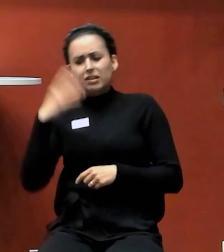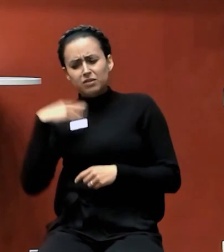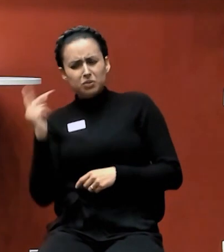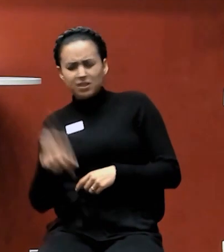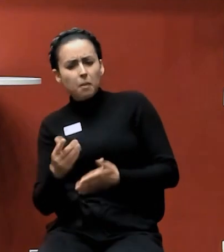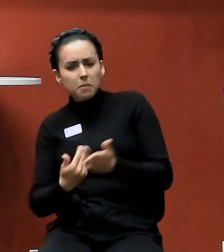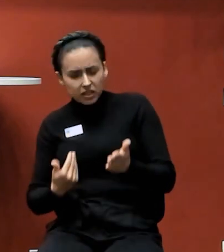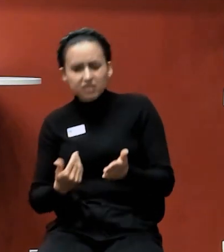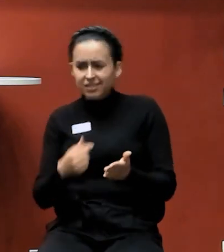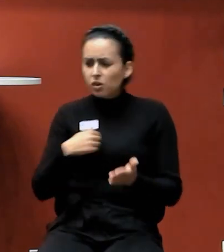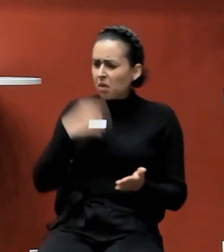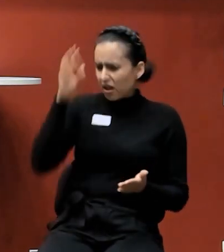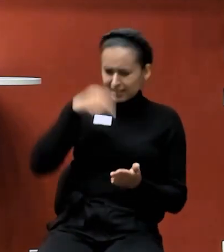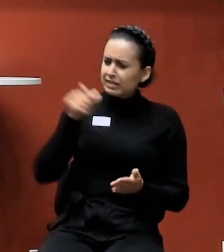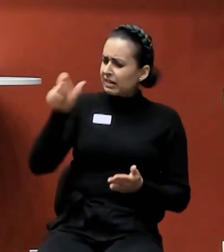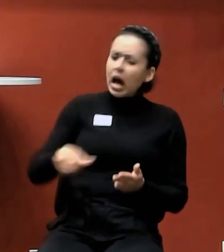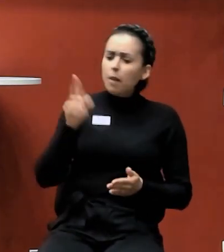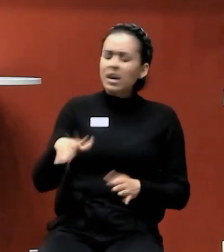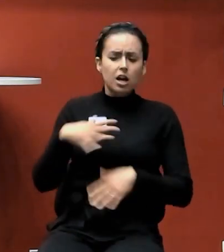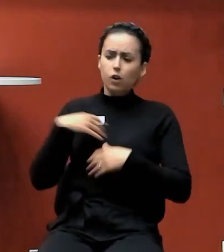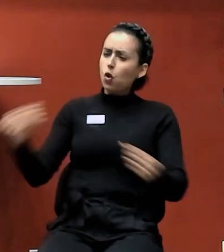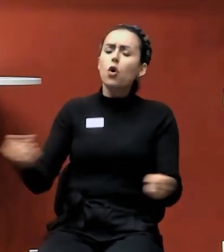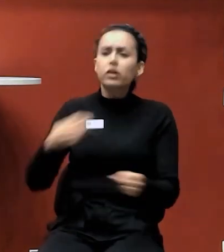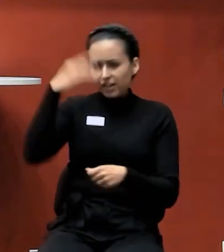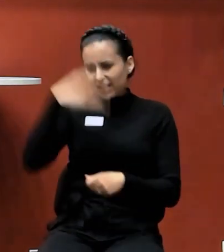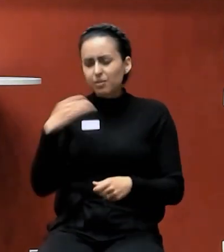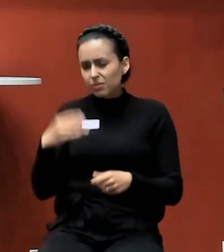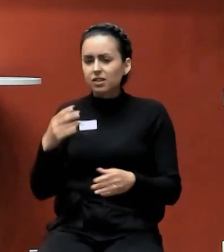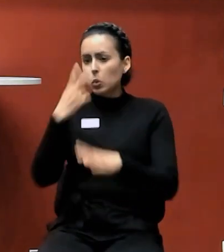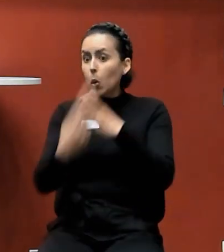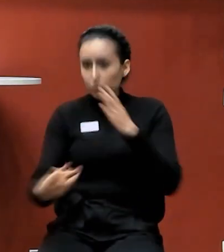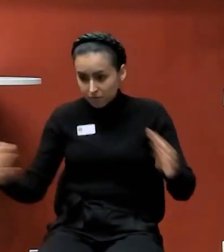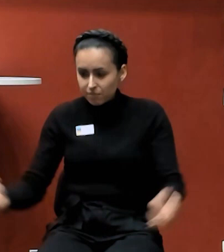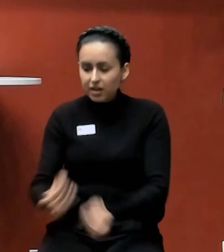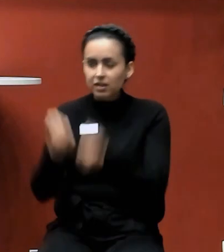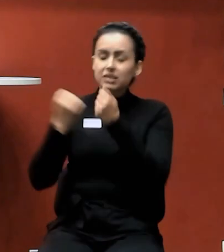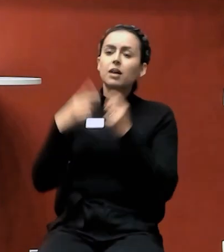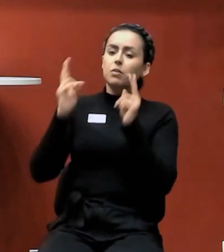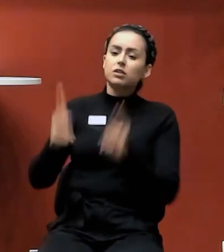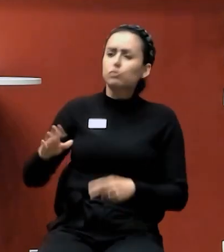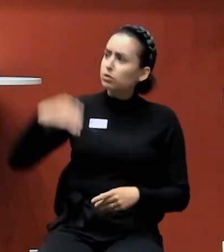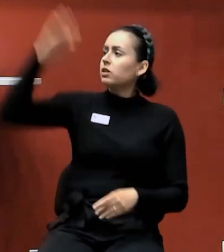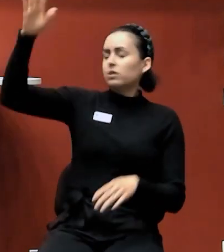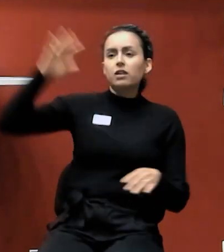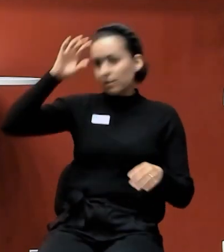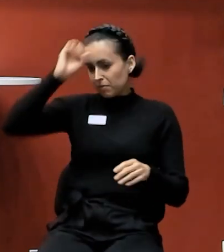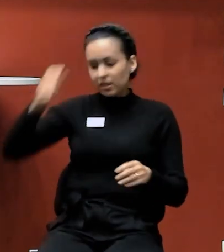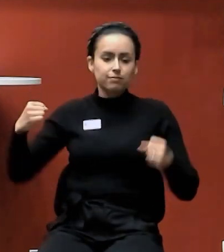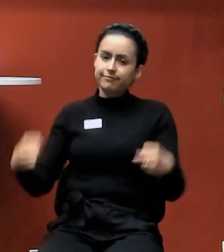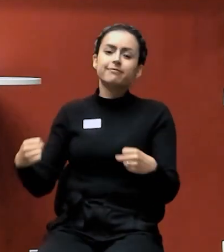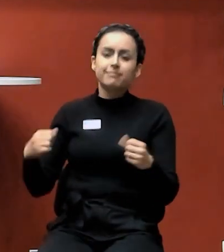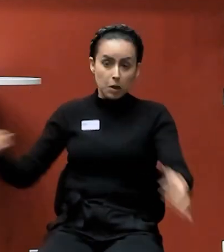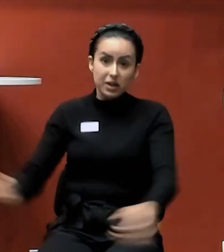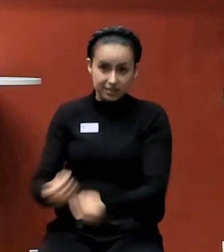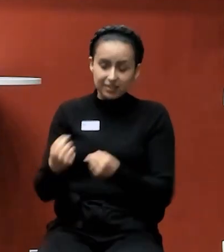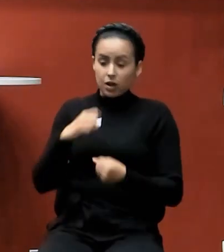I was like, oh, she's so brave, like she's saving people from drowning, and especially big people, big guys. And I thought it was quite